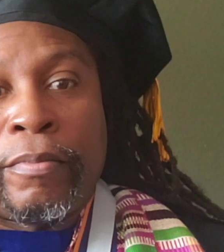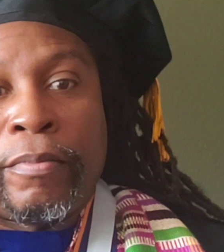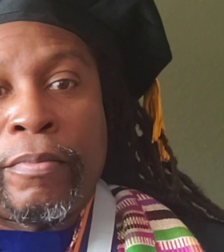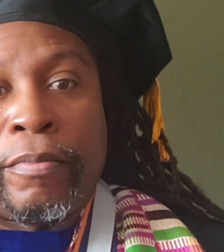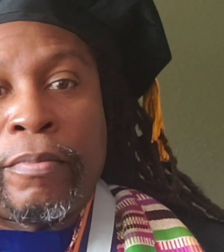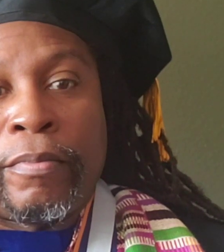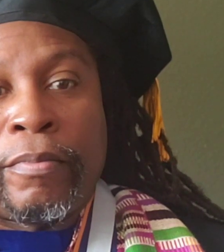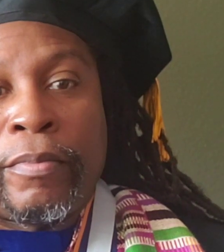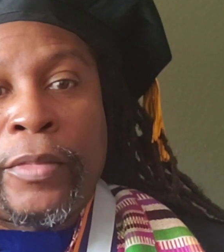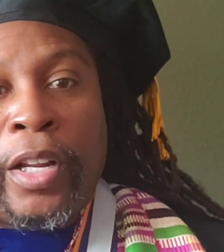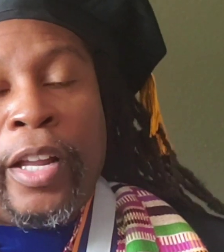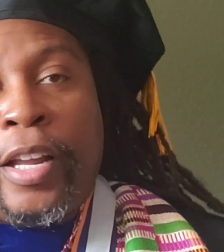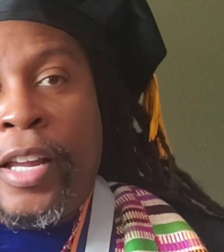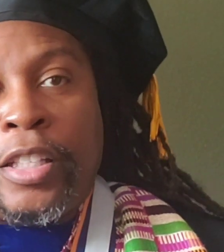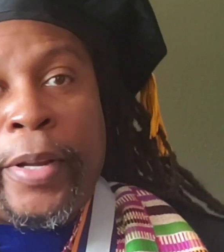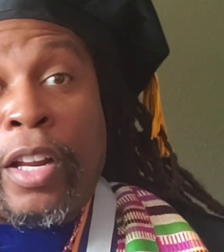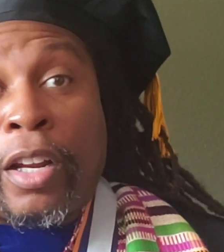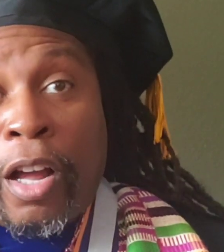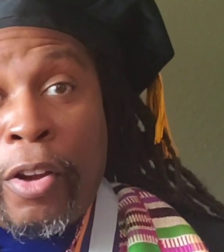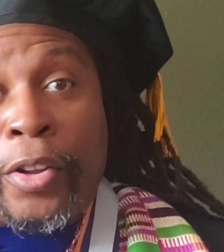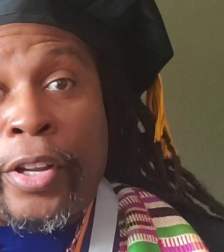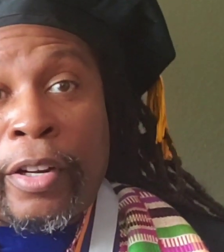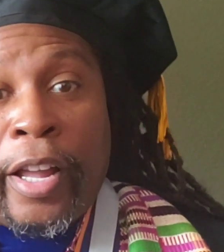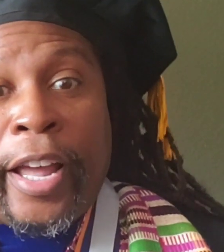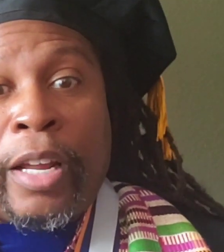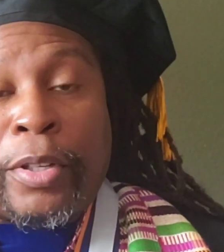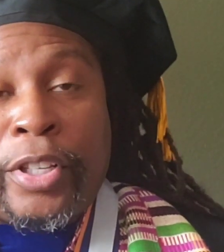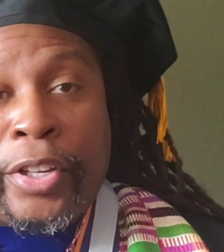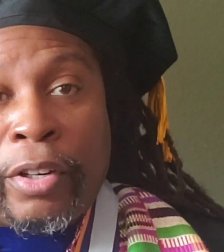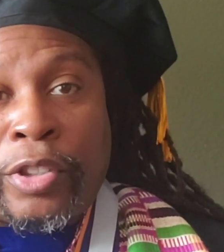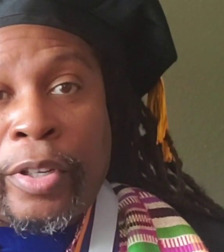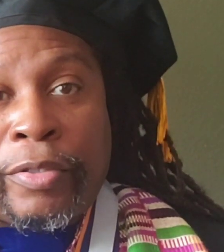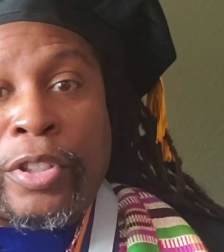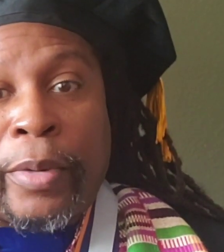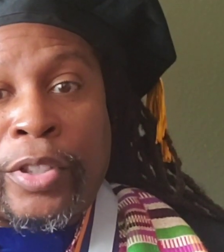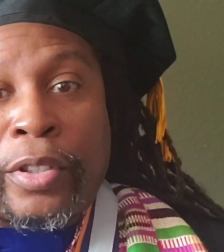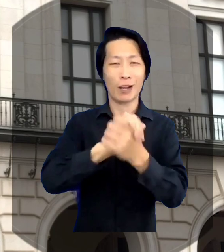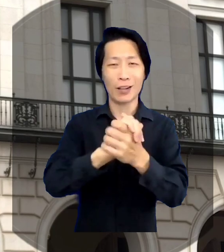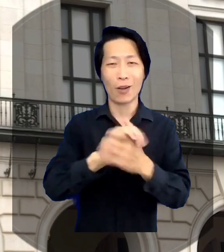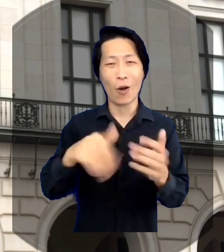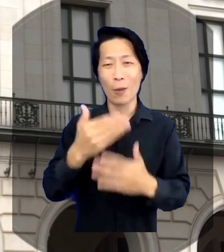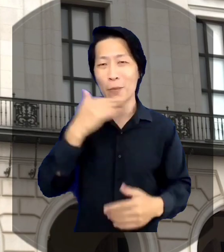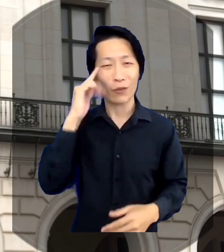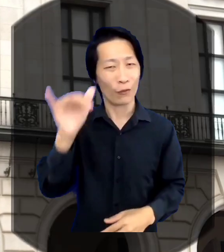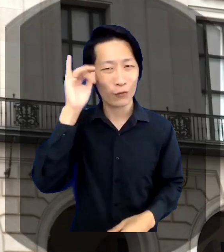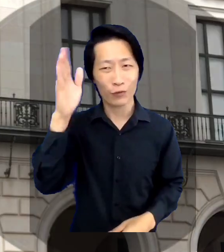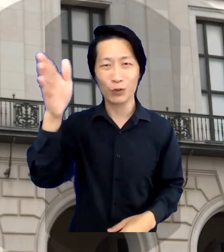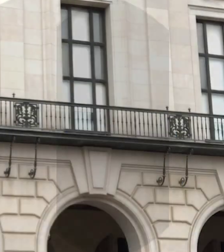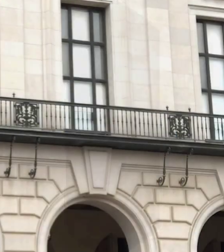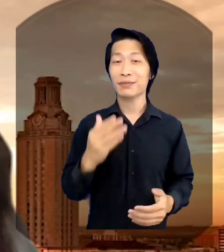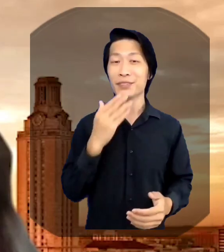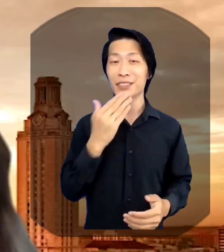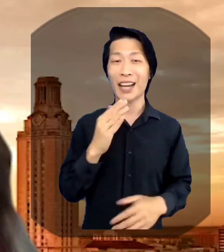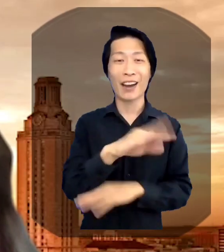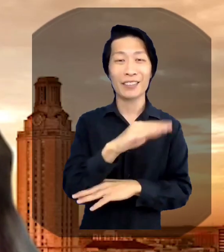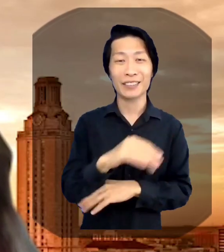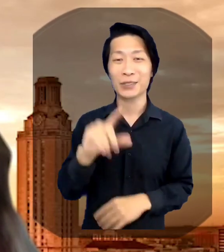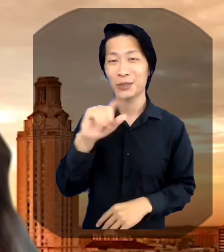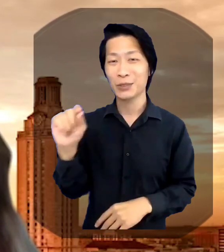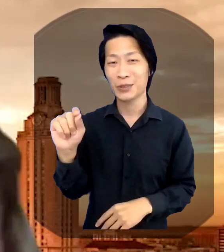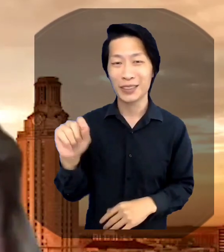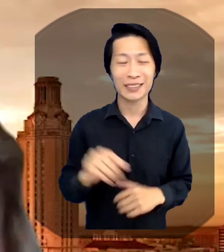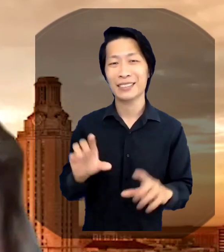of people I've given UT admissions tours to have never questioned me. I mean, come on, we're awesome. But we're also privileged. No matter how you